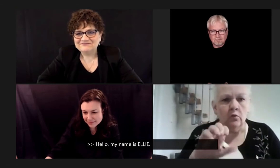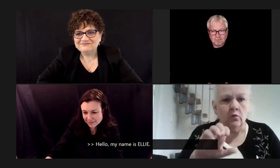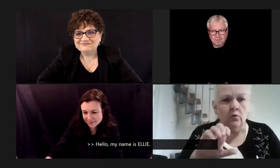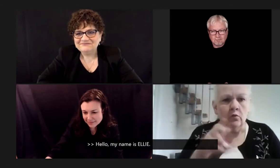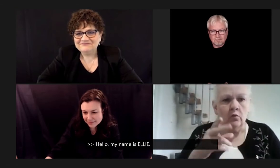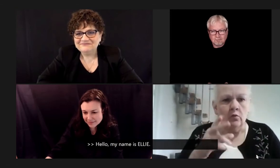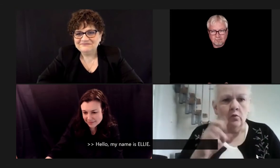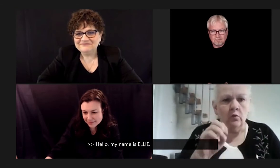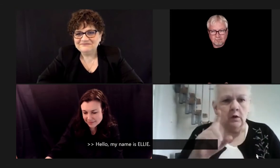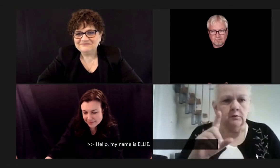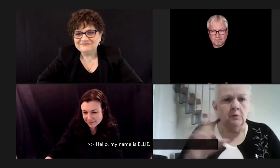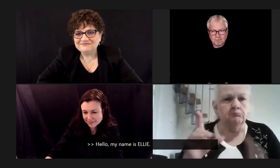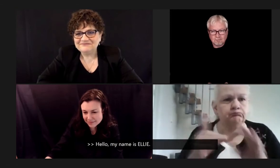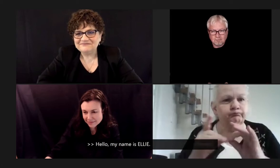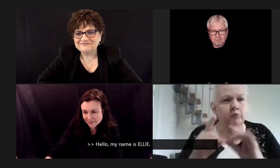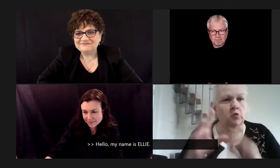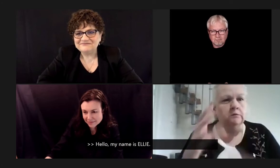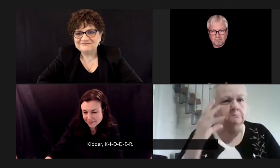I do want to add